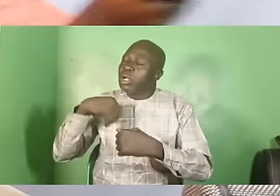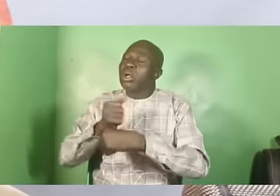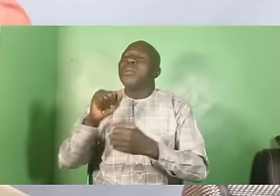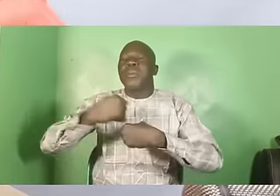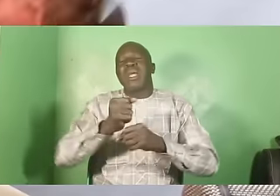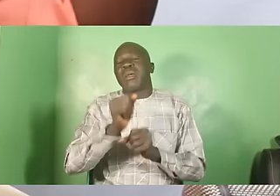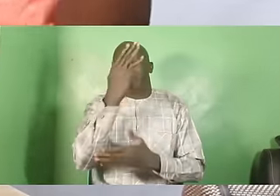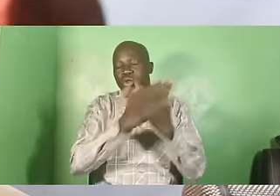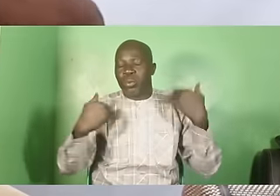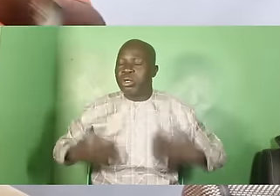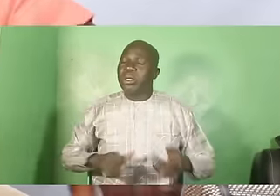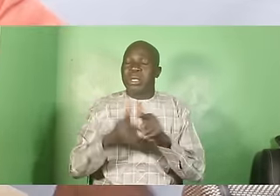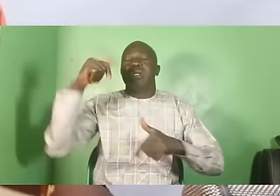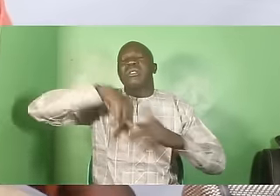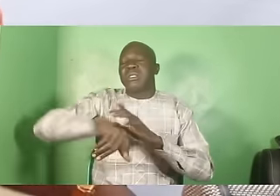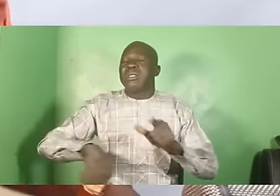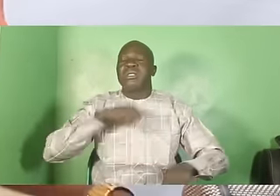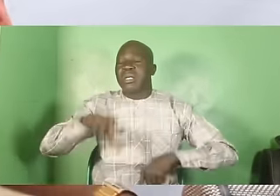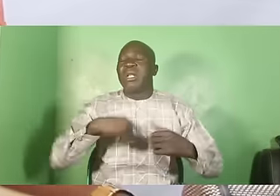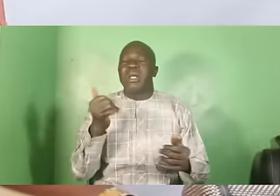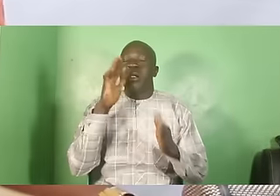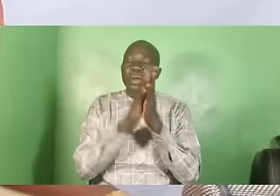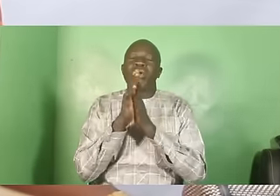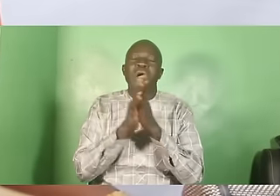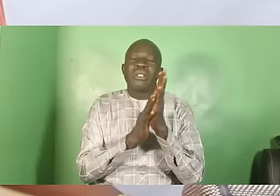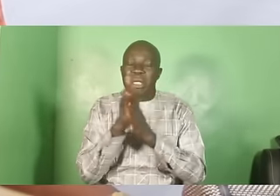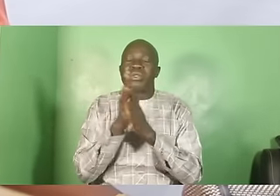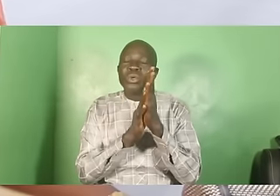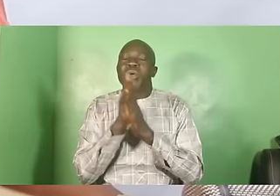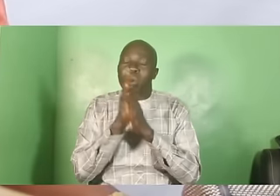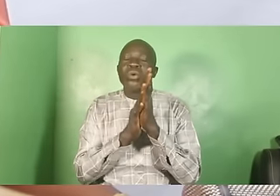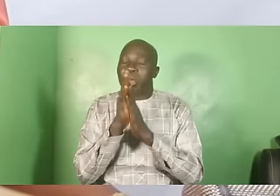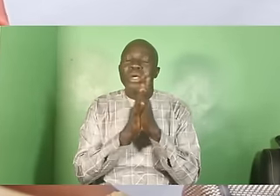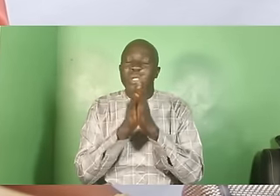something. Oh, yeah, do I? Oh, my God.